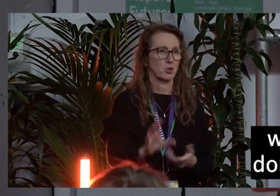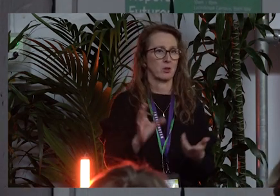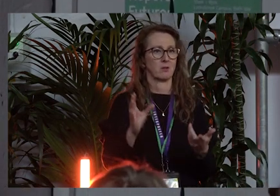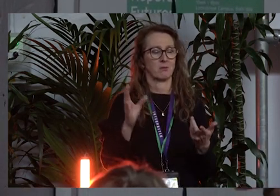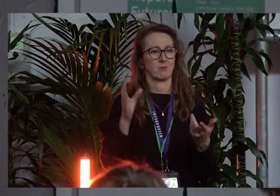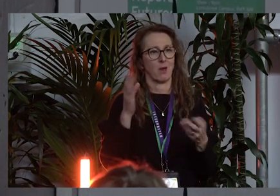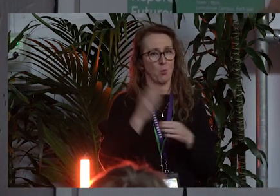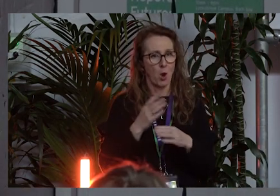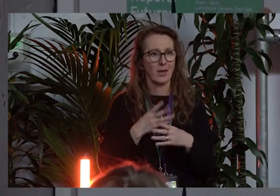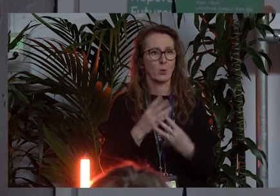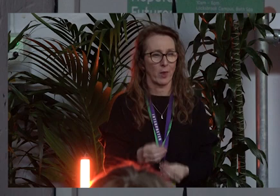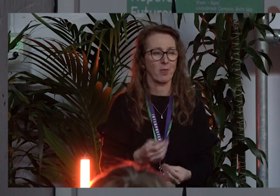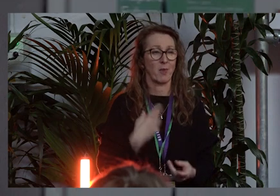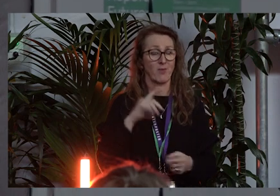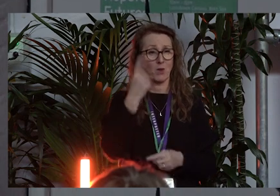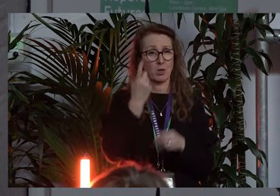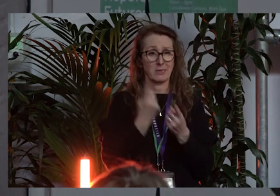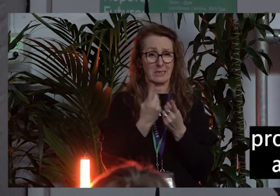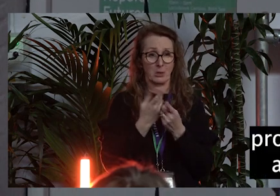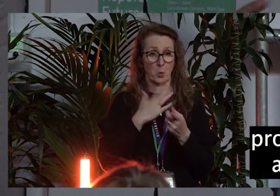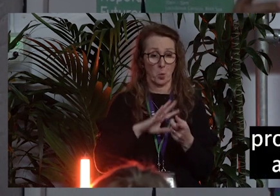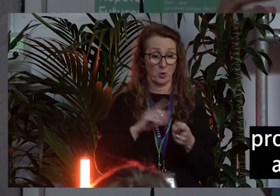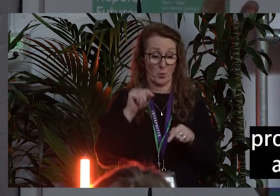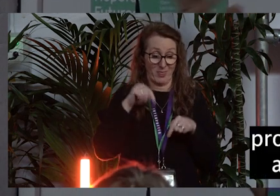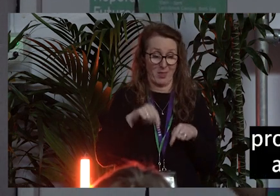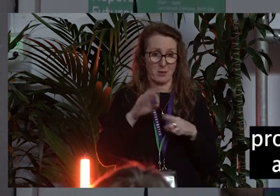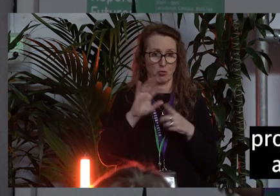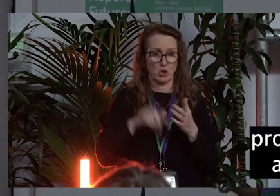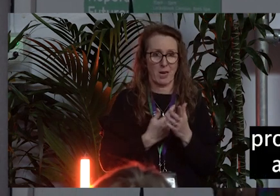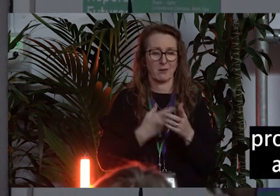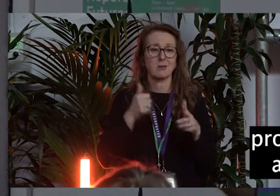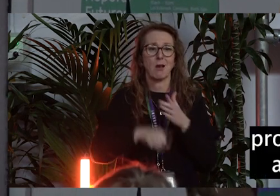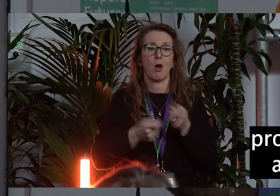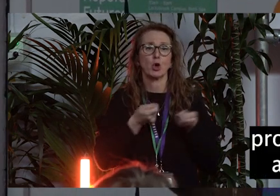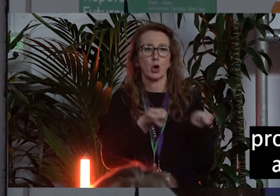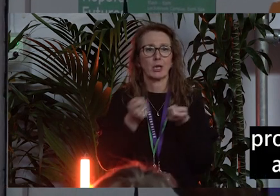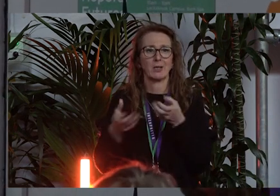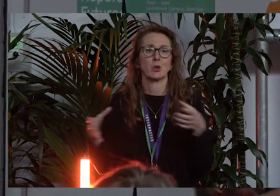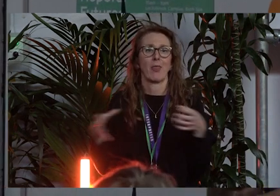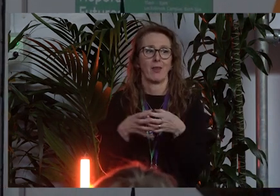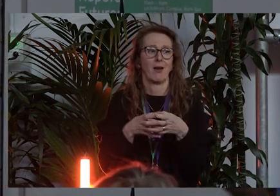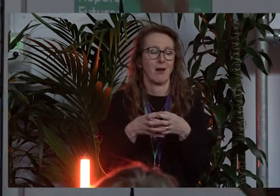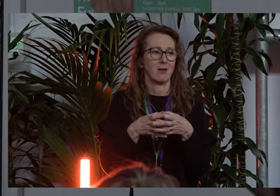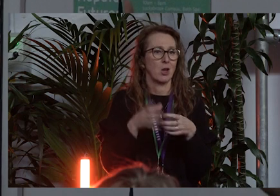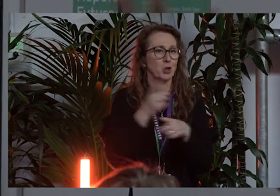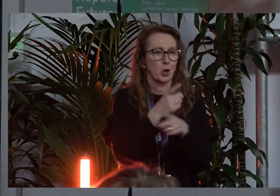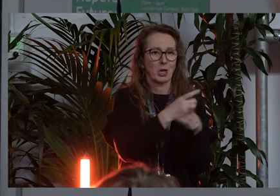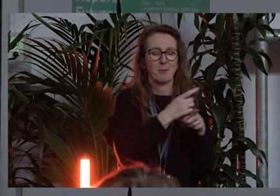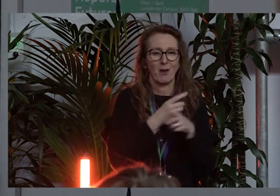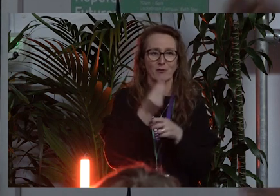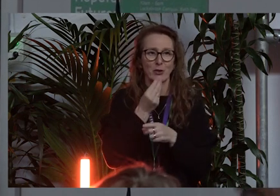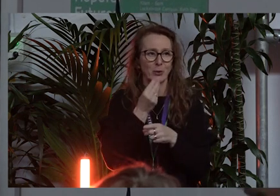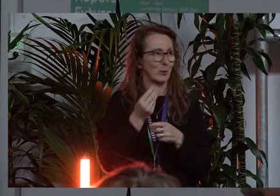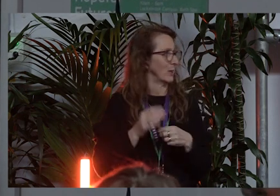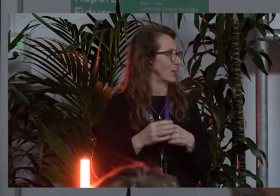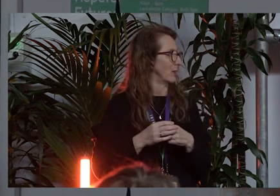working to need. But the first thing we want to do with this project is start cooking together and start talking about the food from our plates. Particularly, a